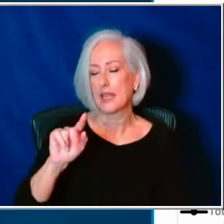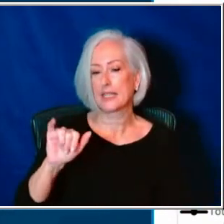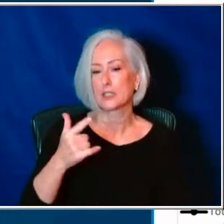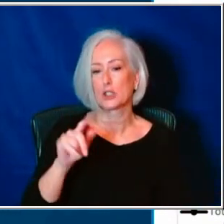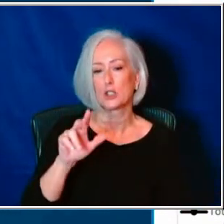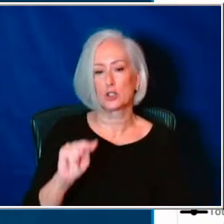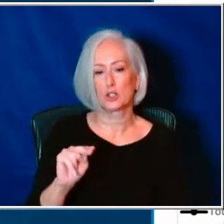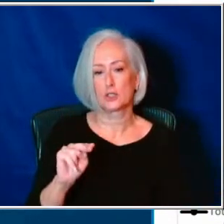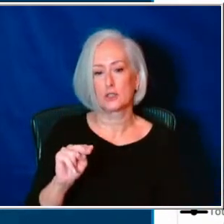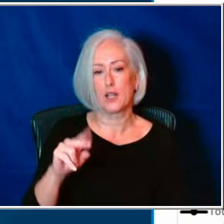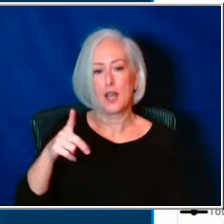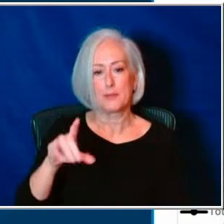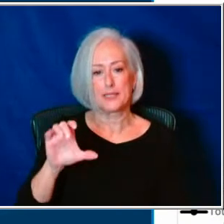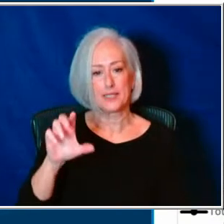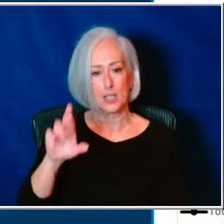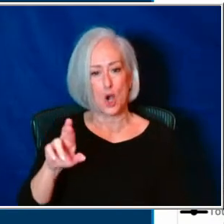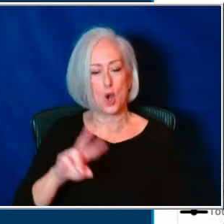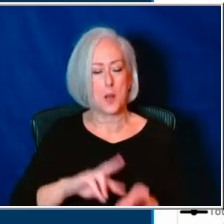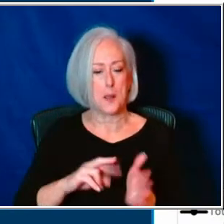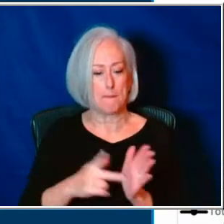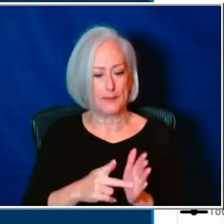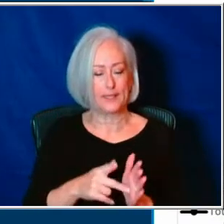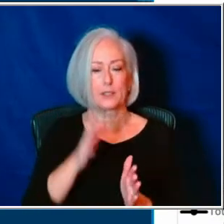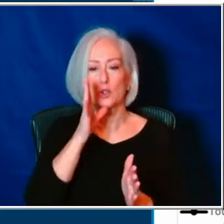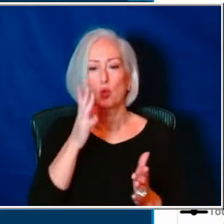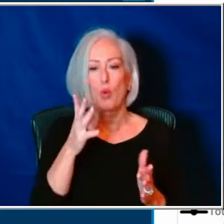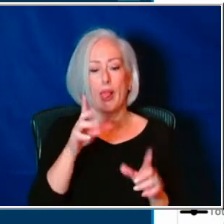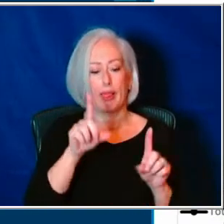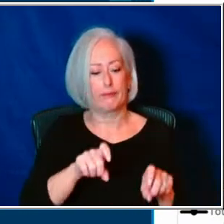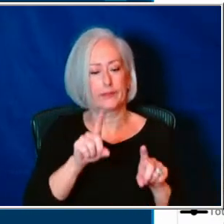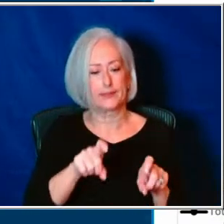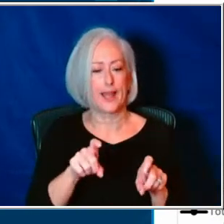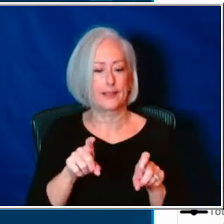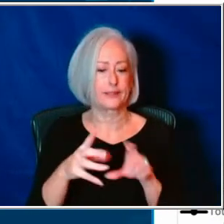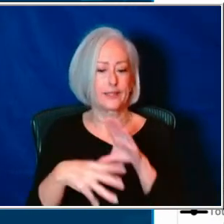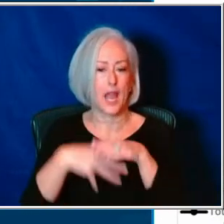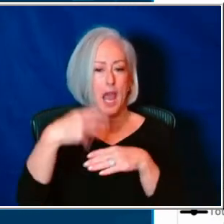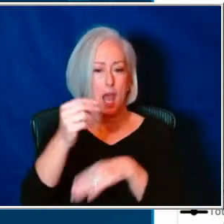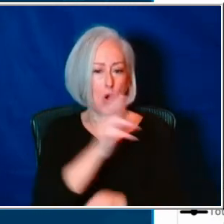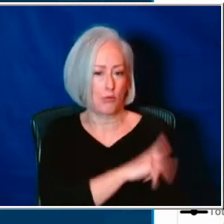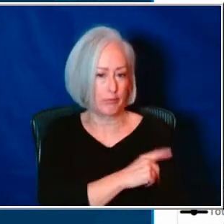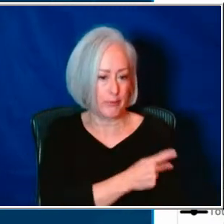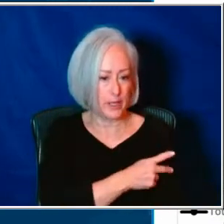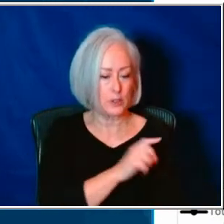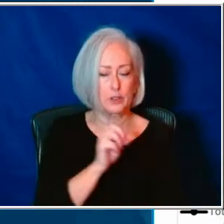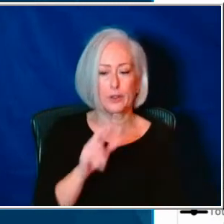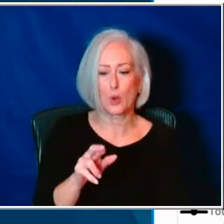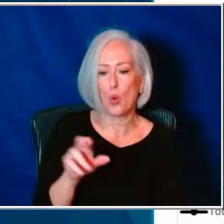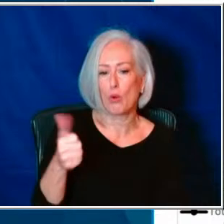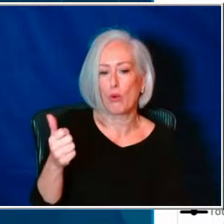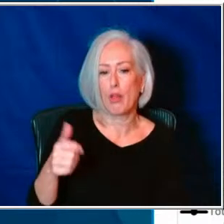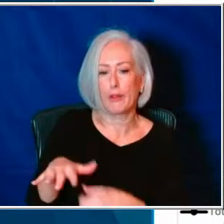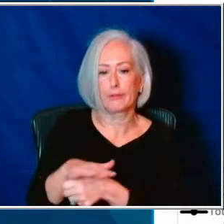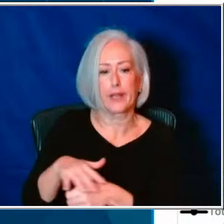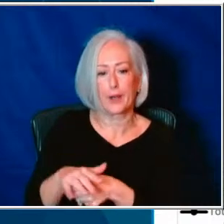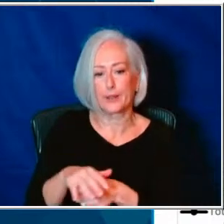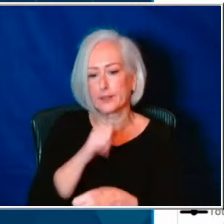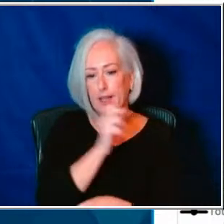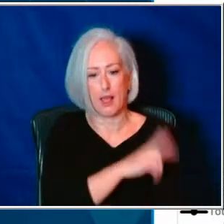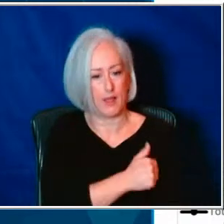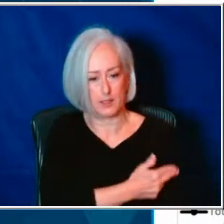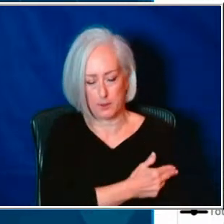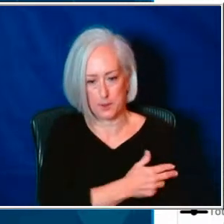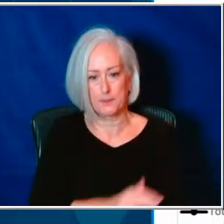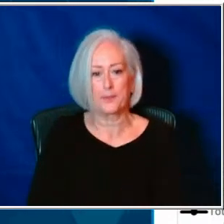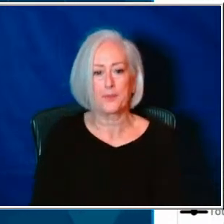in the outpatient or ambulatory setting. So we can see certainly very high levels in our experience, which is really consistent with